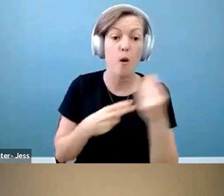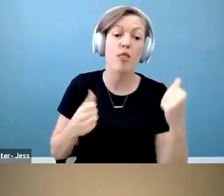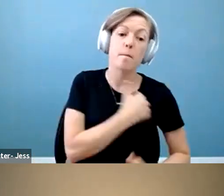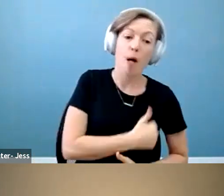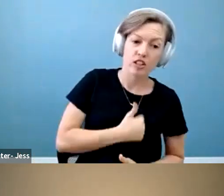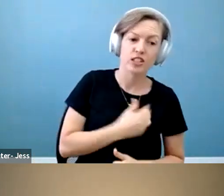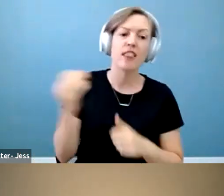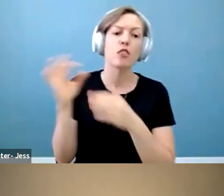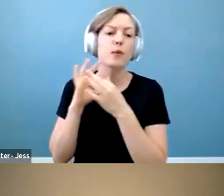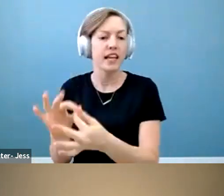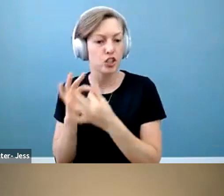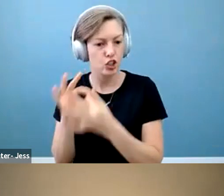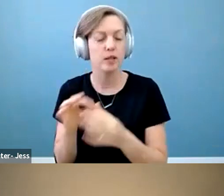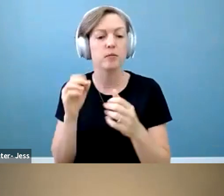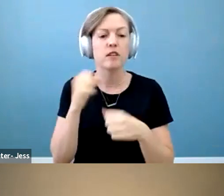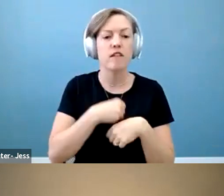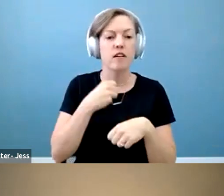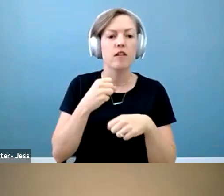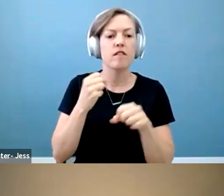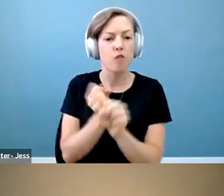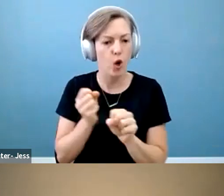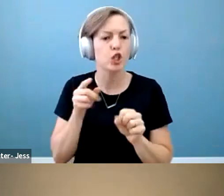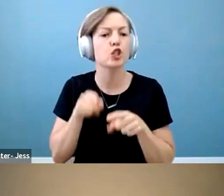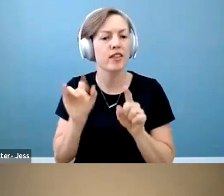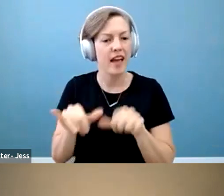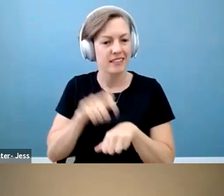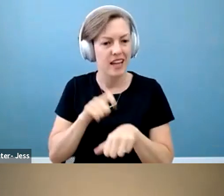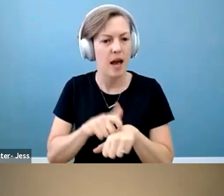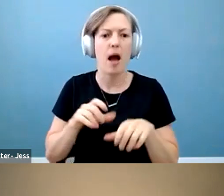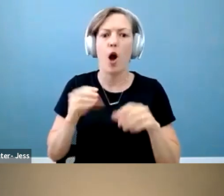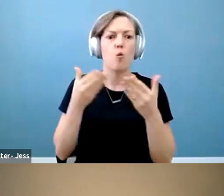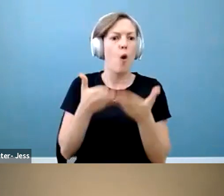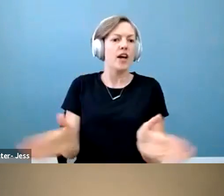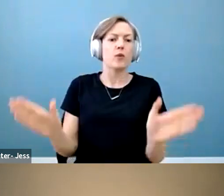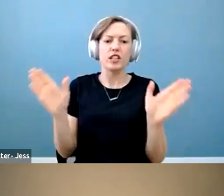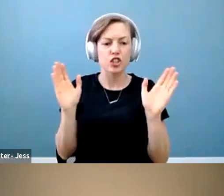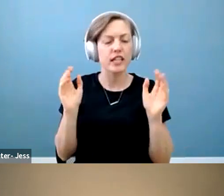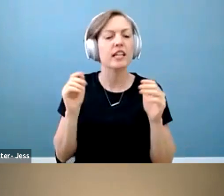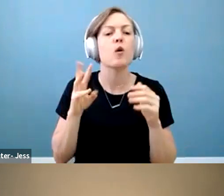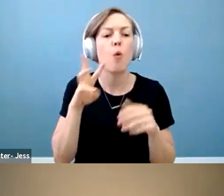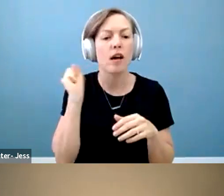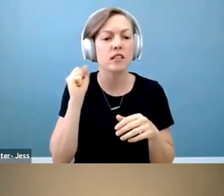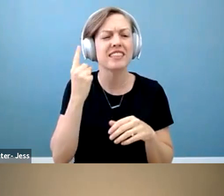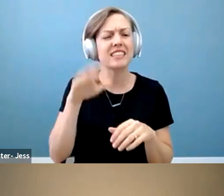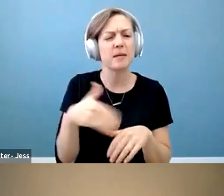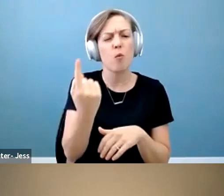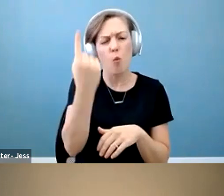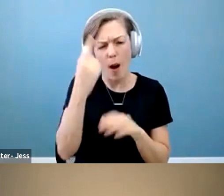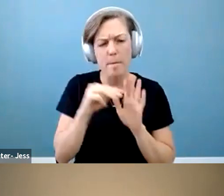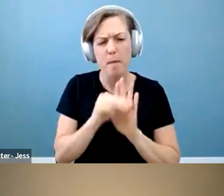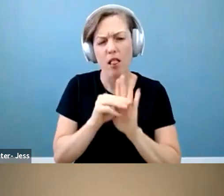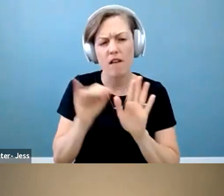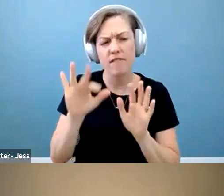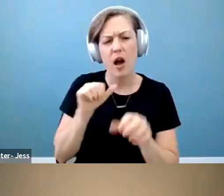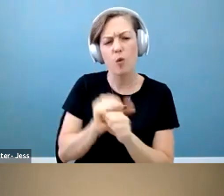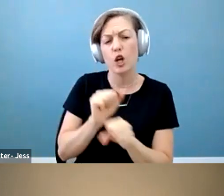the relationships that were forged during that time, how wide-ranging it was, seems really one model of this work. And I'm wondering if you